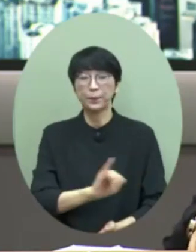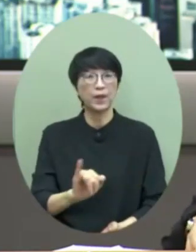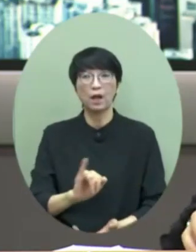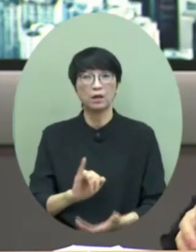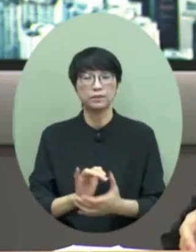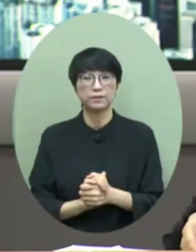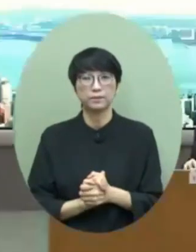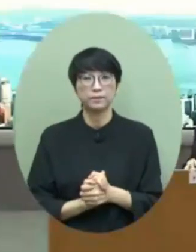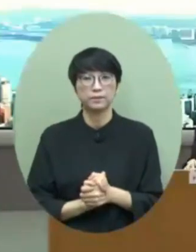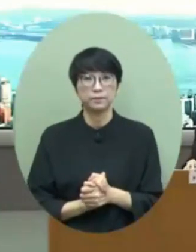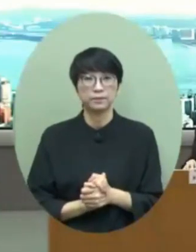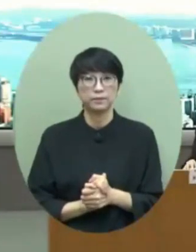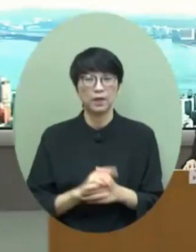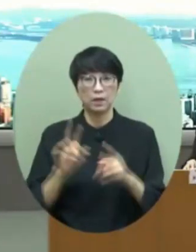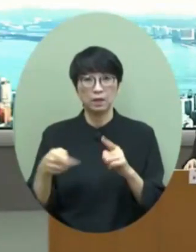Take one more English question.